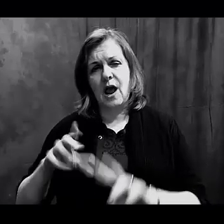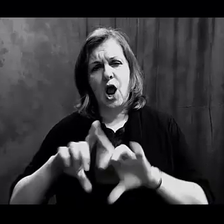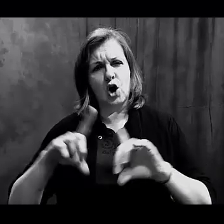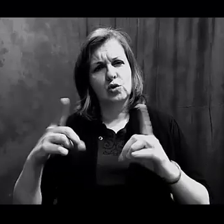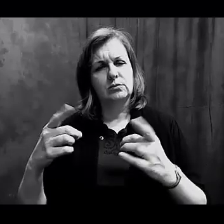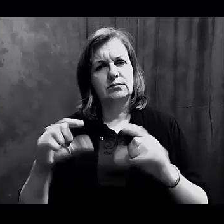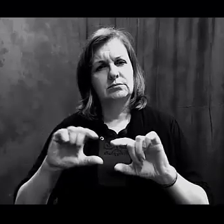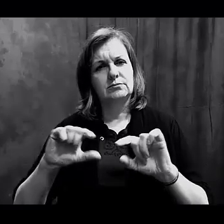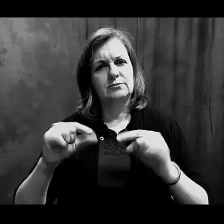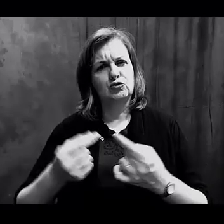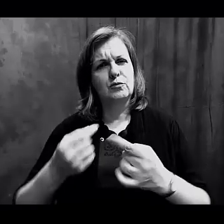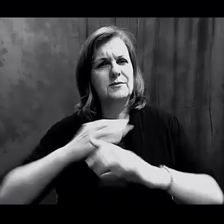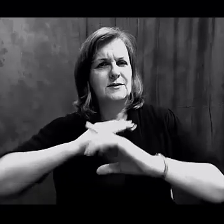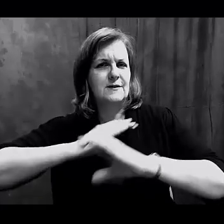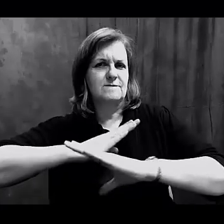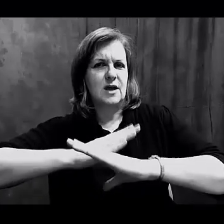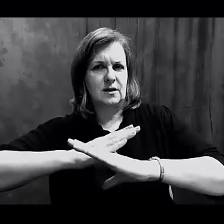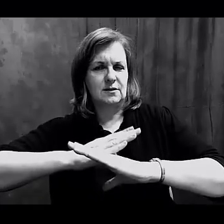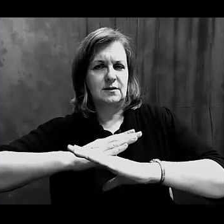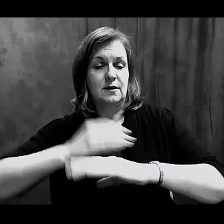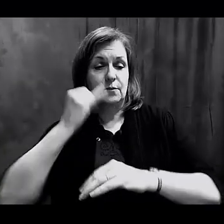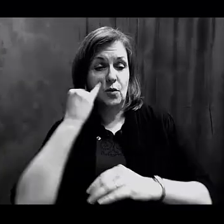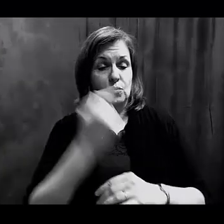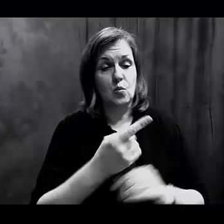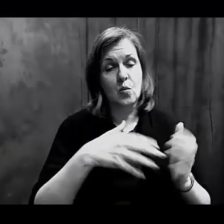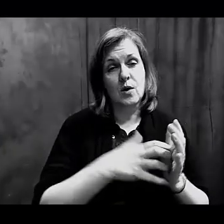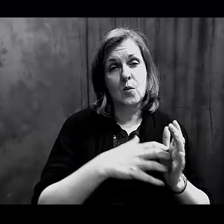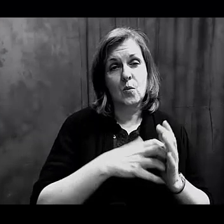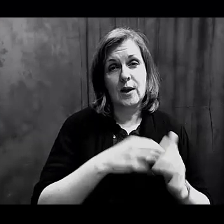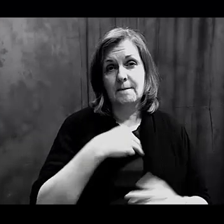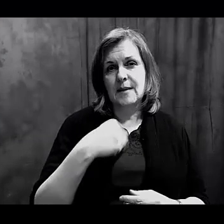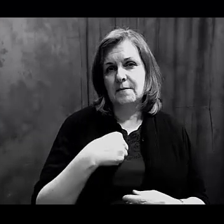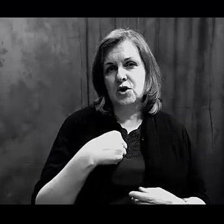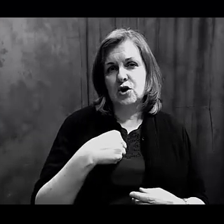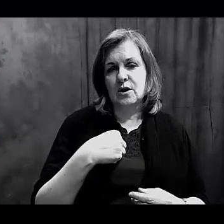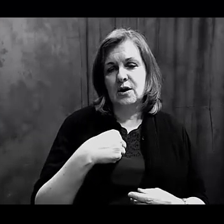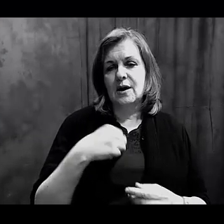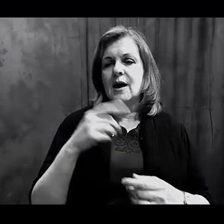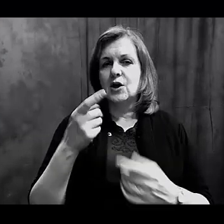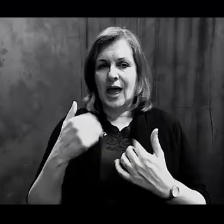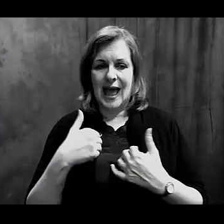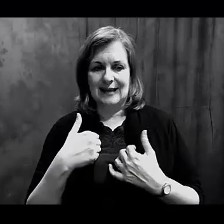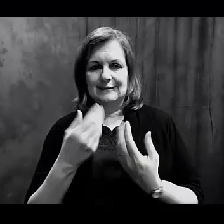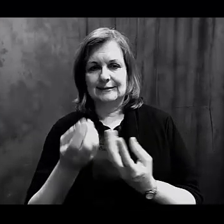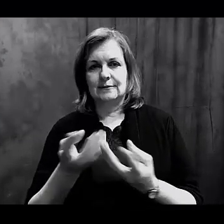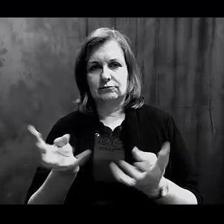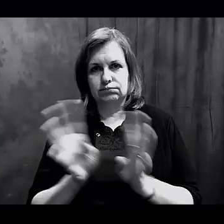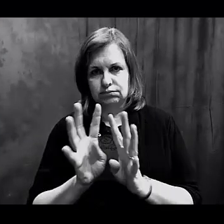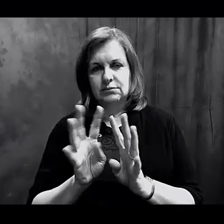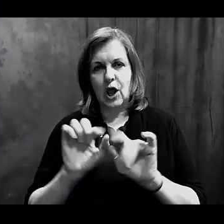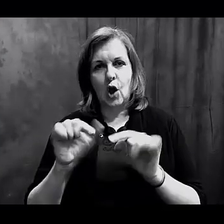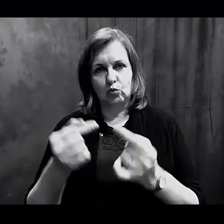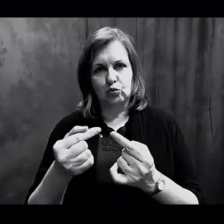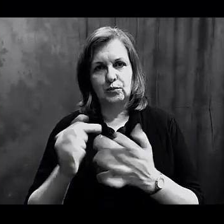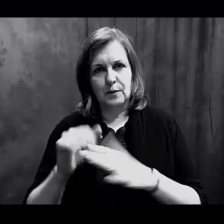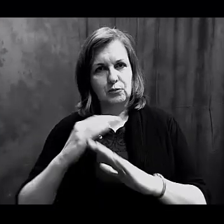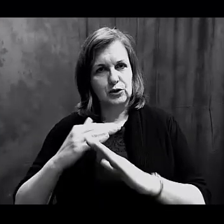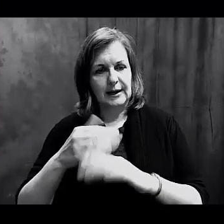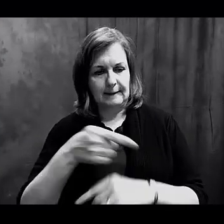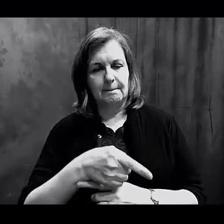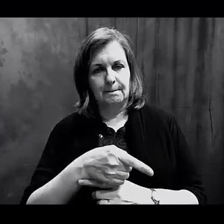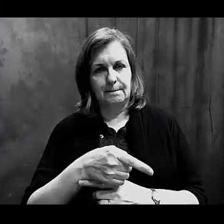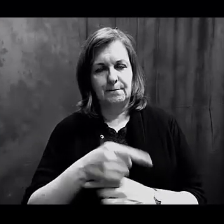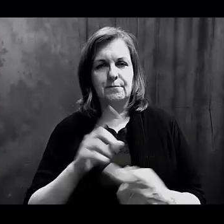So group defense, right? So even if there is a weak member, there's a group there to help protect